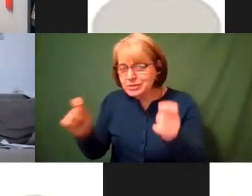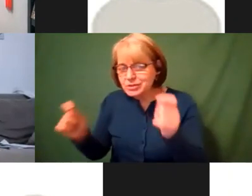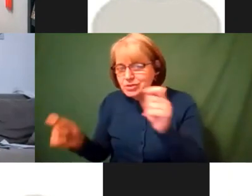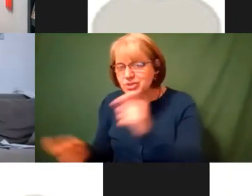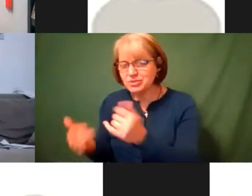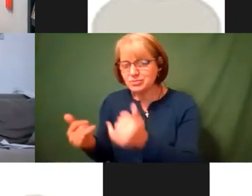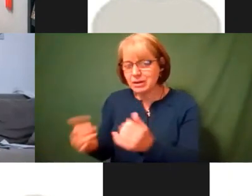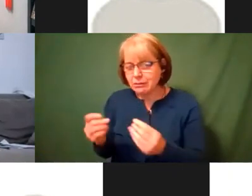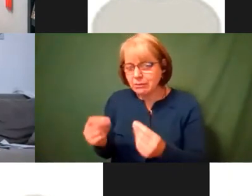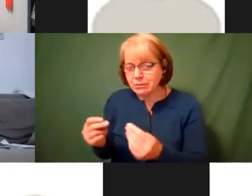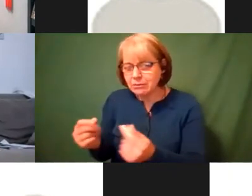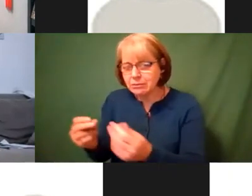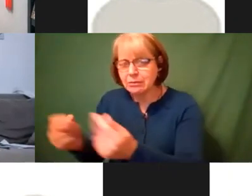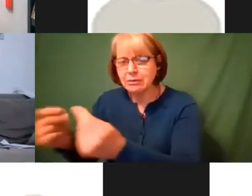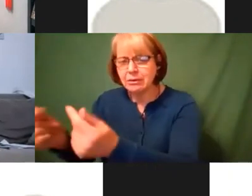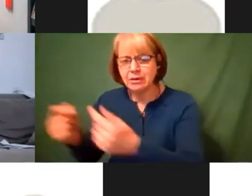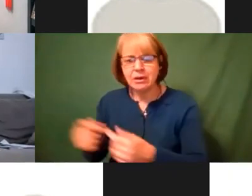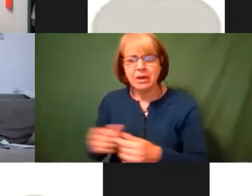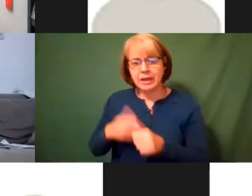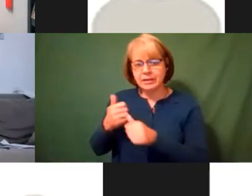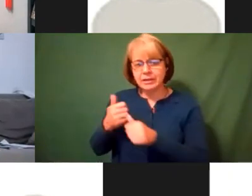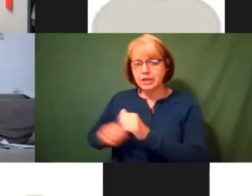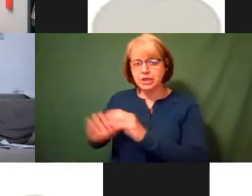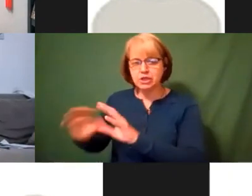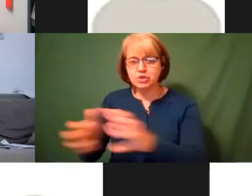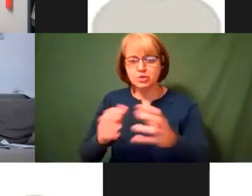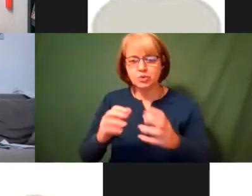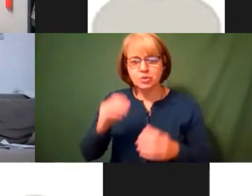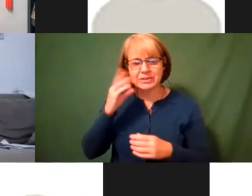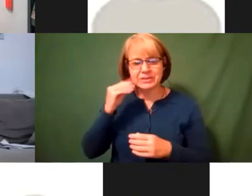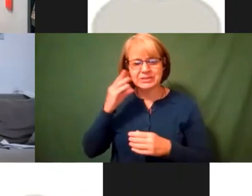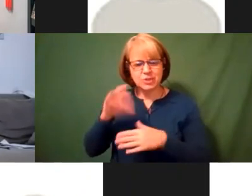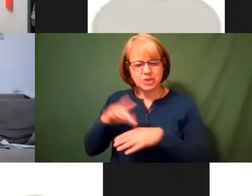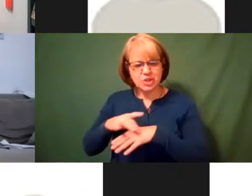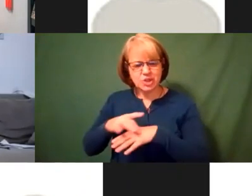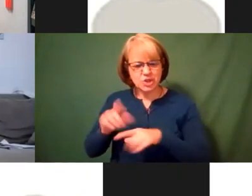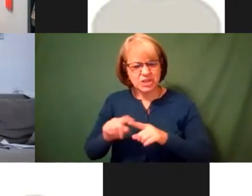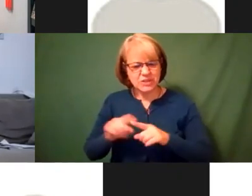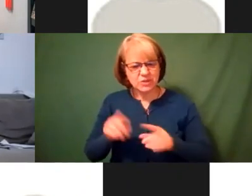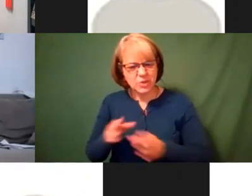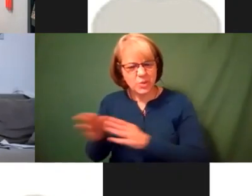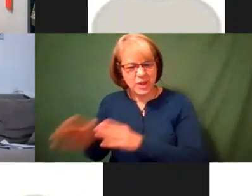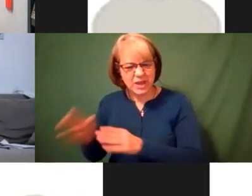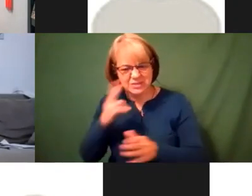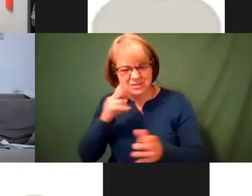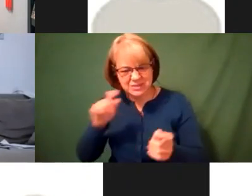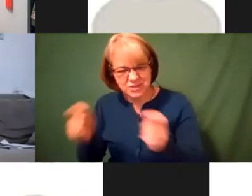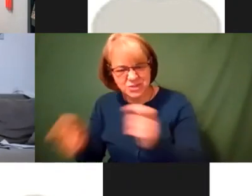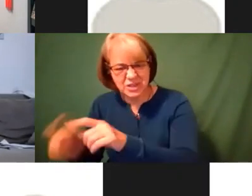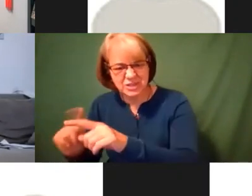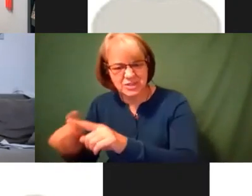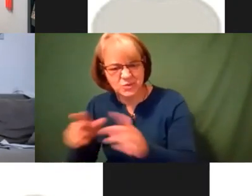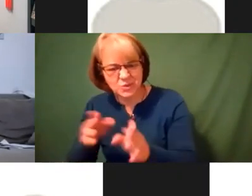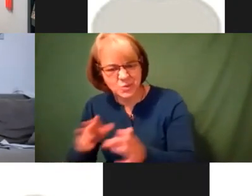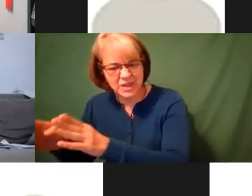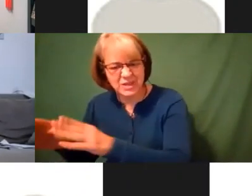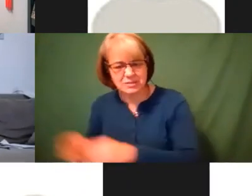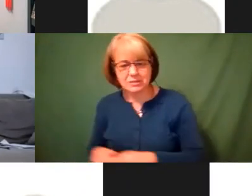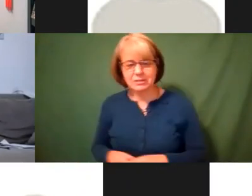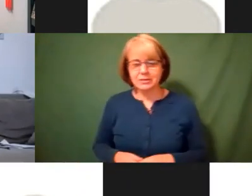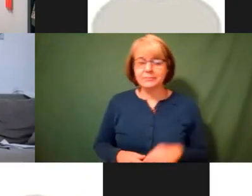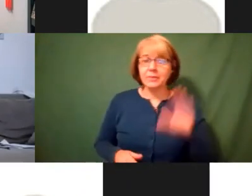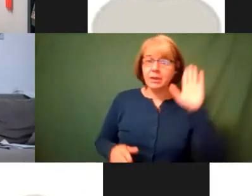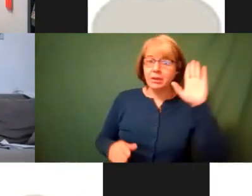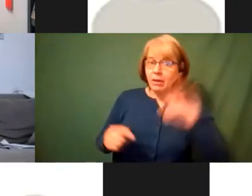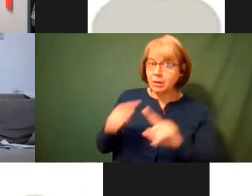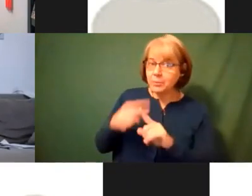in different ways to different groups of people. Like, what do we do with that? Well, and we're changing all the time. You know, we change within our